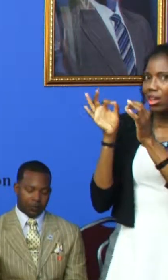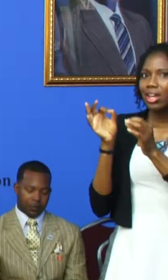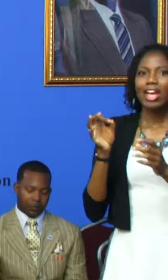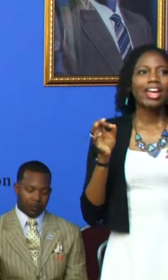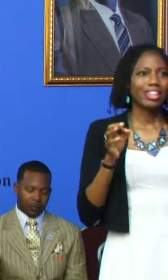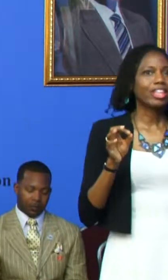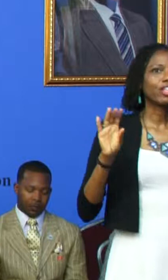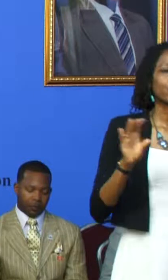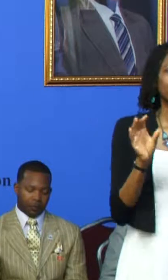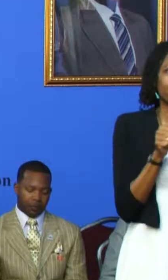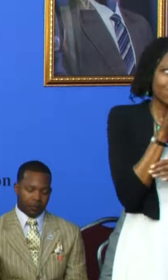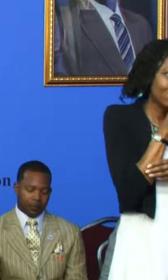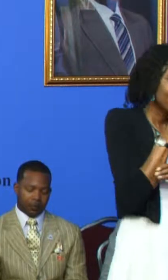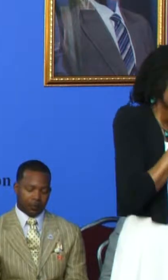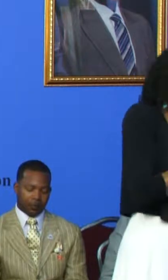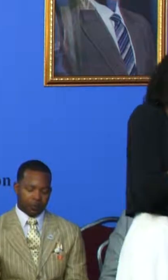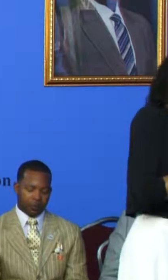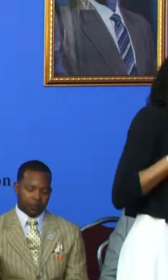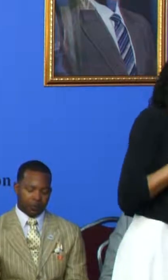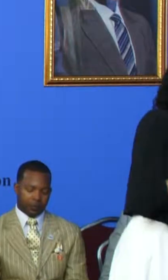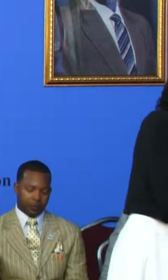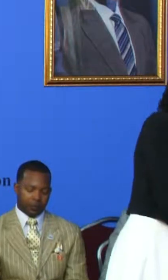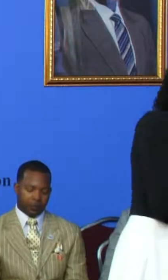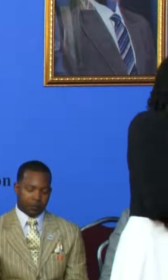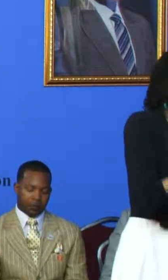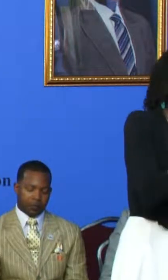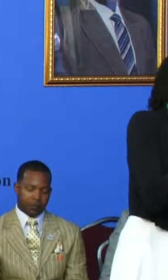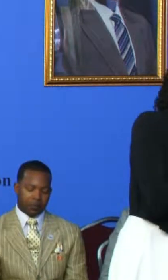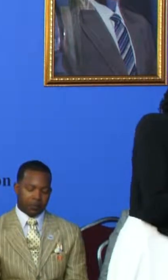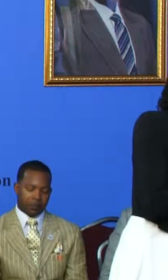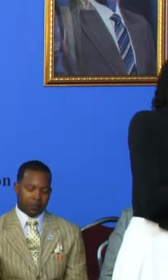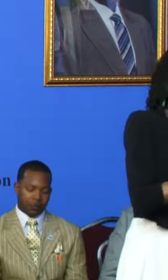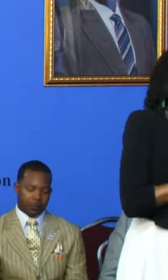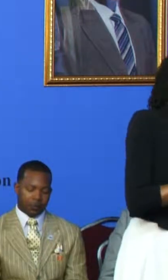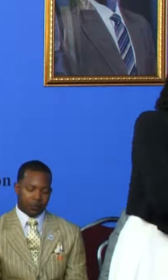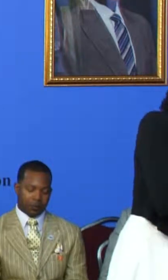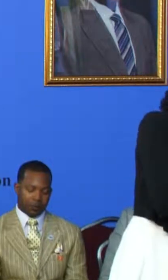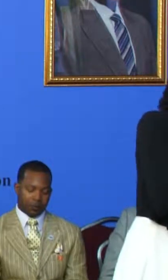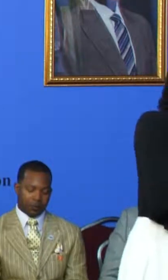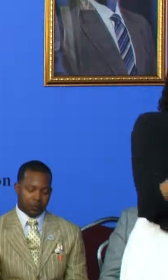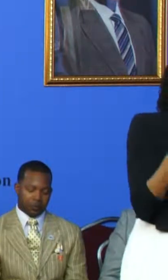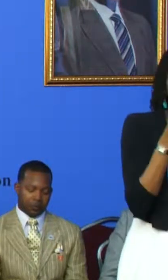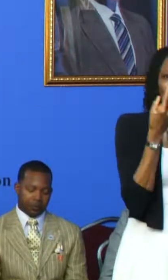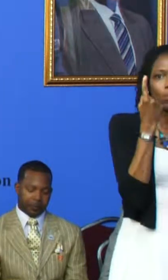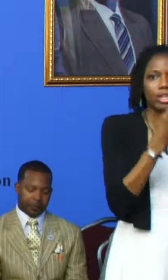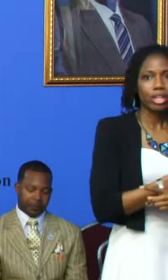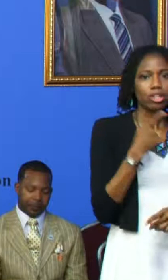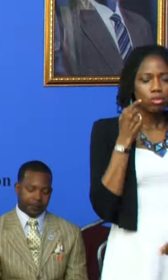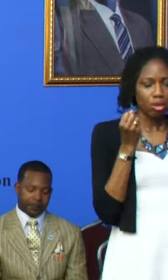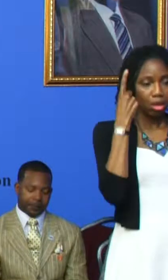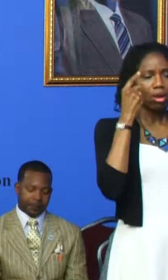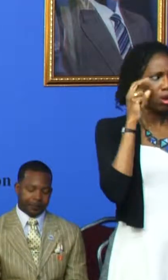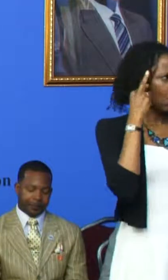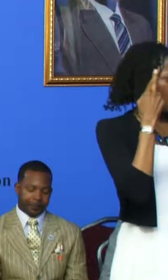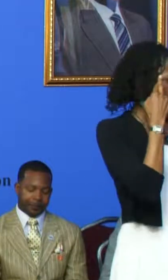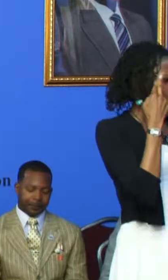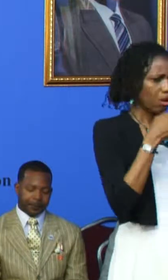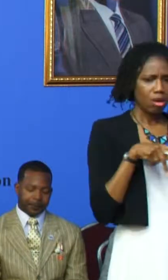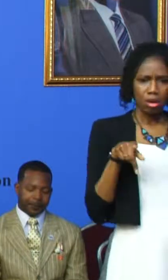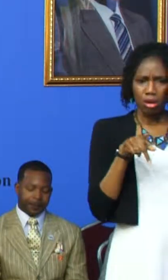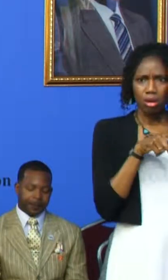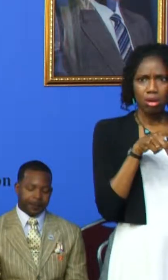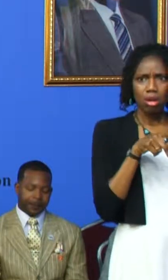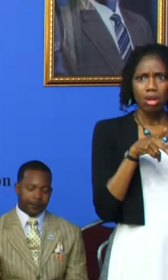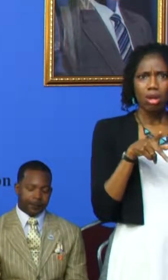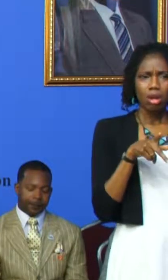and do the billing and the development, and soon you will wake up as the moving man